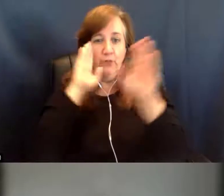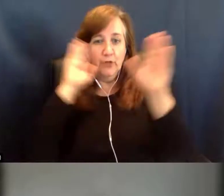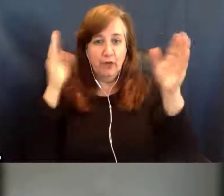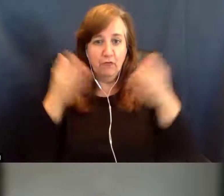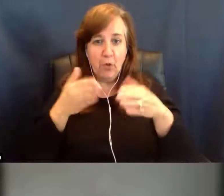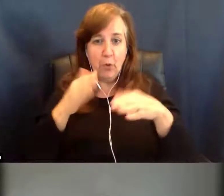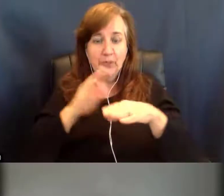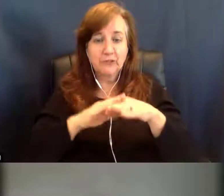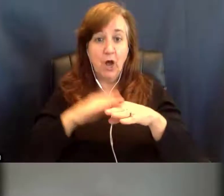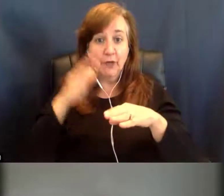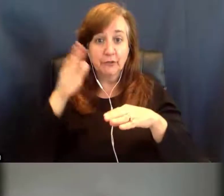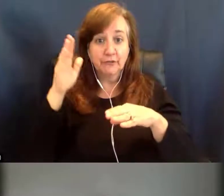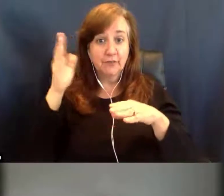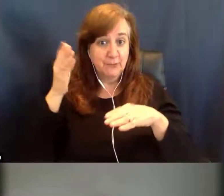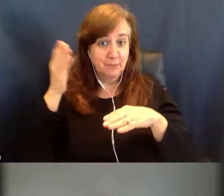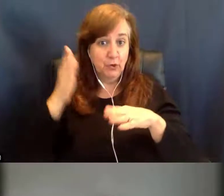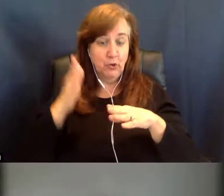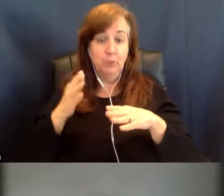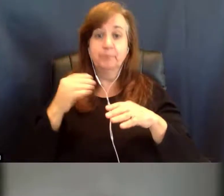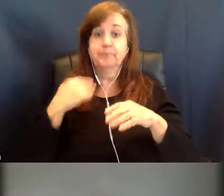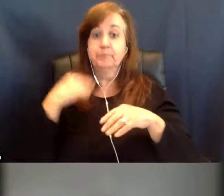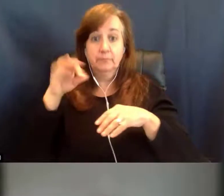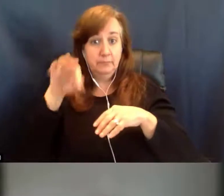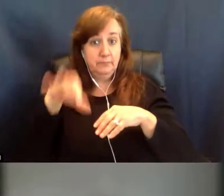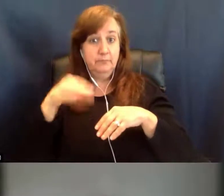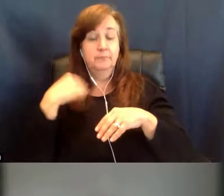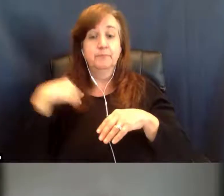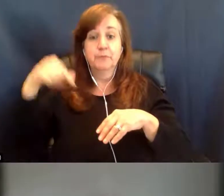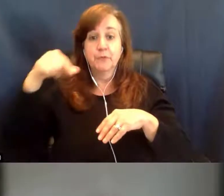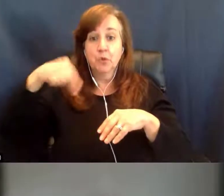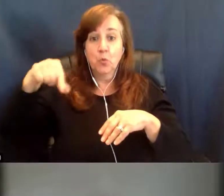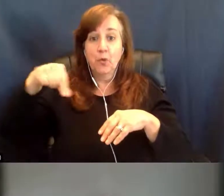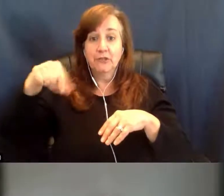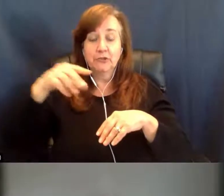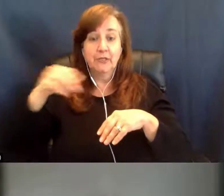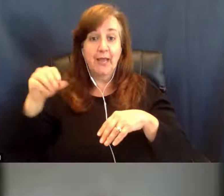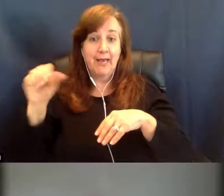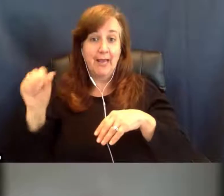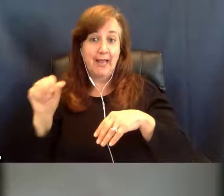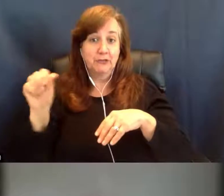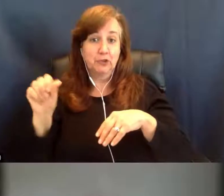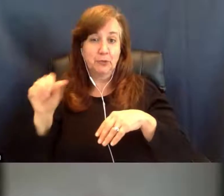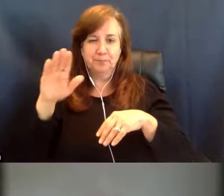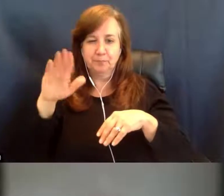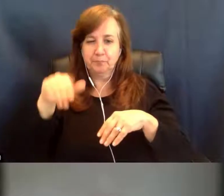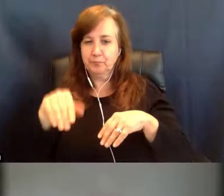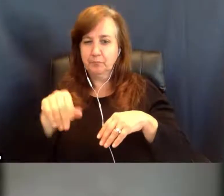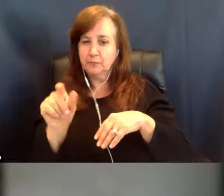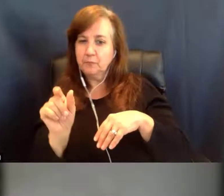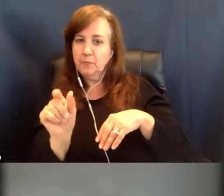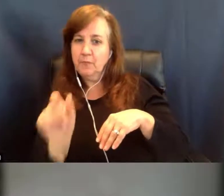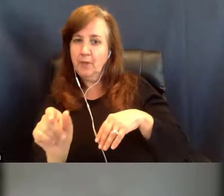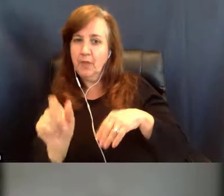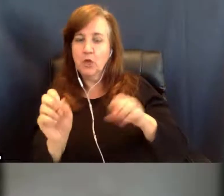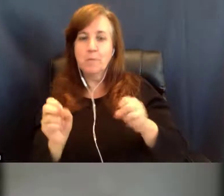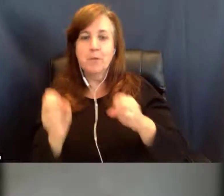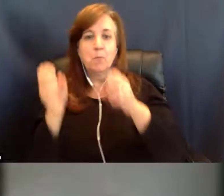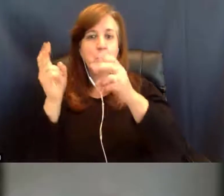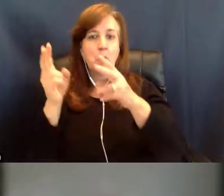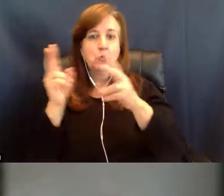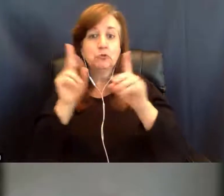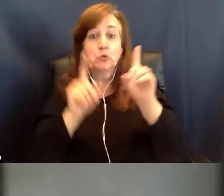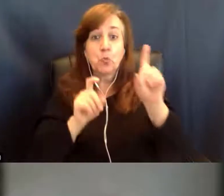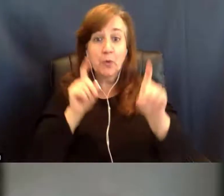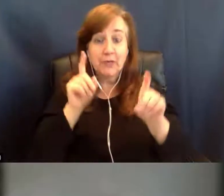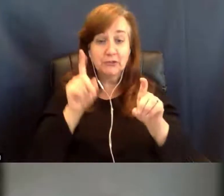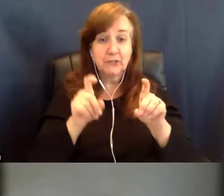We do have a Q&A option, though, for you. If you look at the bottom tab of your screen, you should be able to post questions. We're